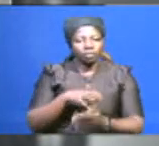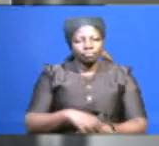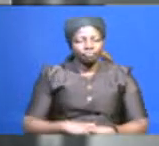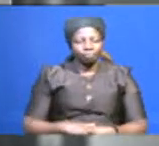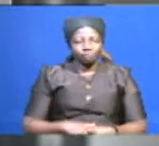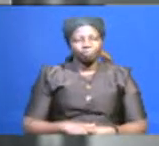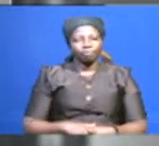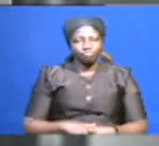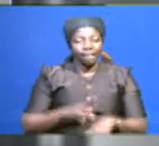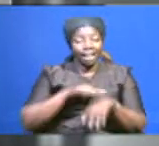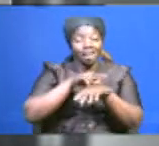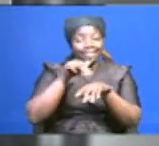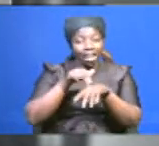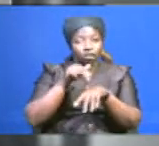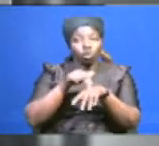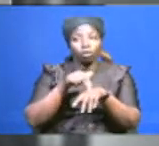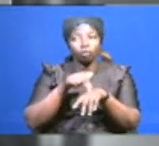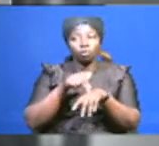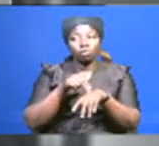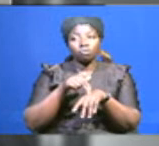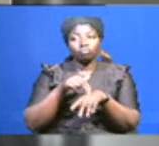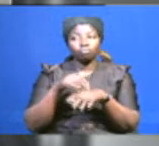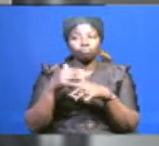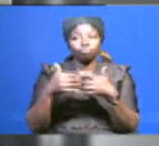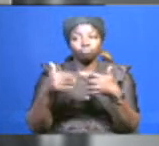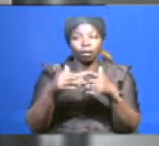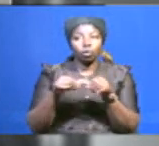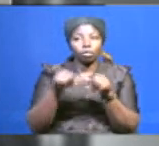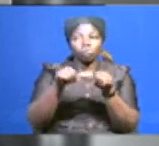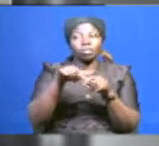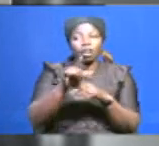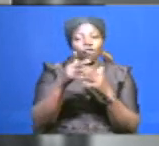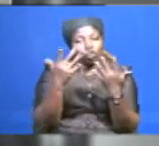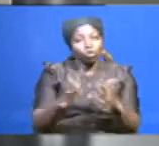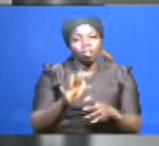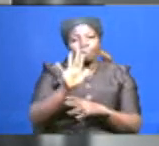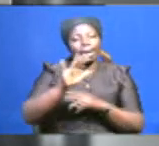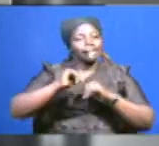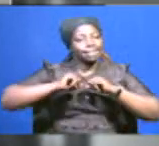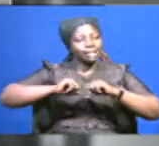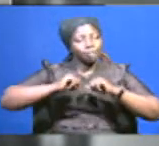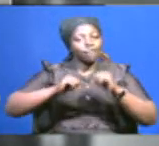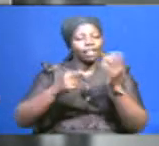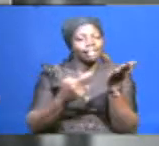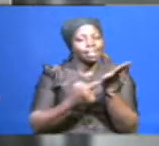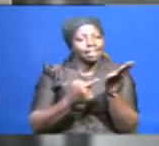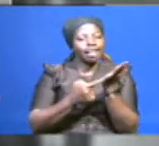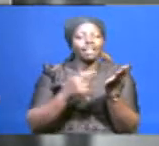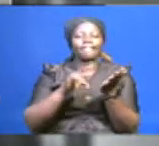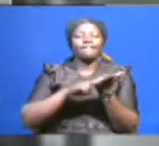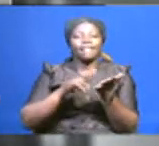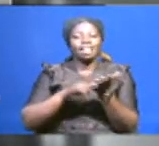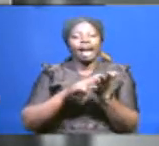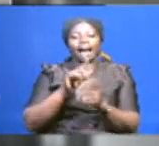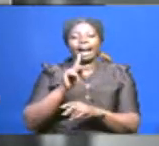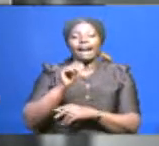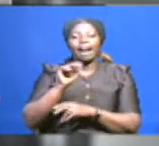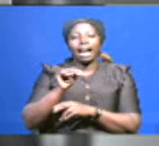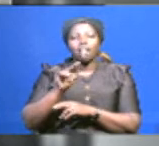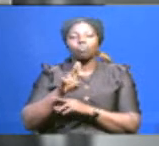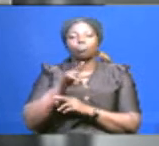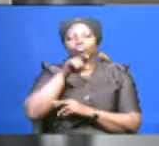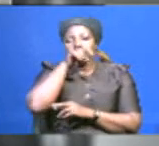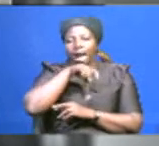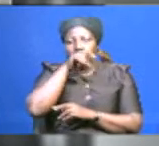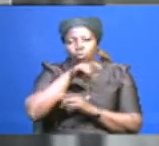As the national purge continued, Mamunga lost his chairmanship of the Taita Taveta Kanu branch and was later suspended from